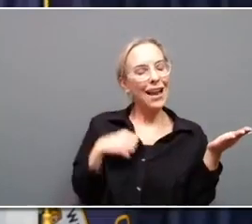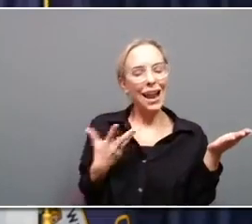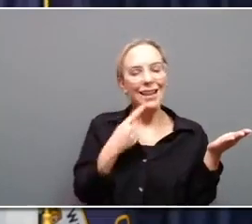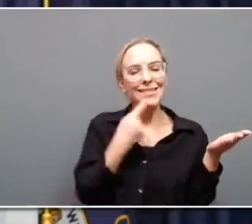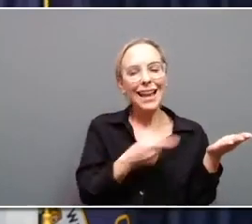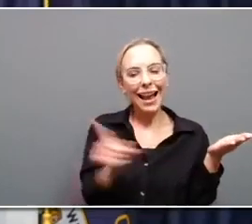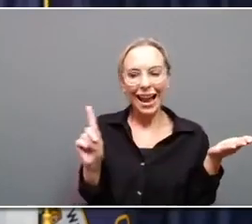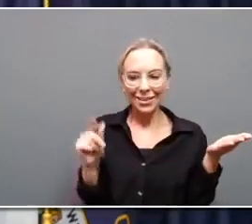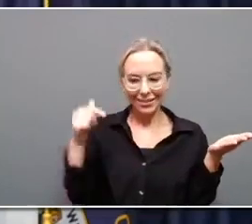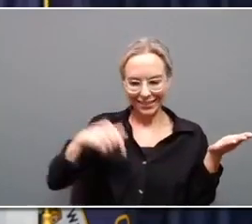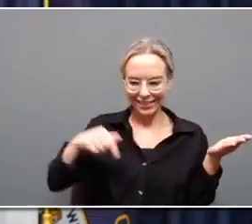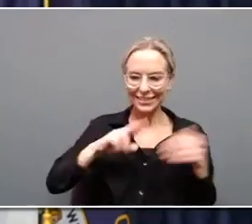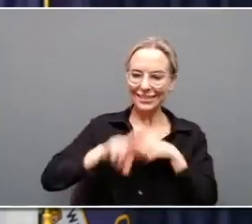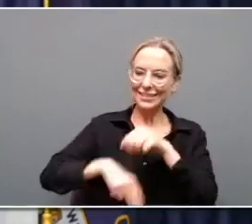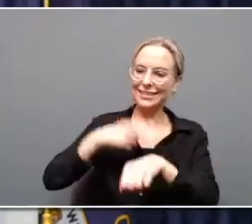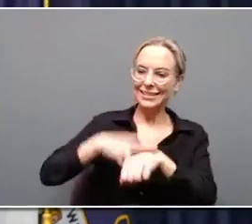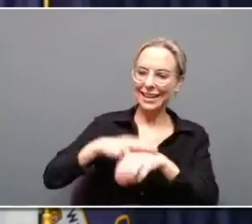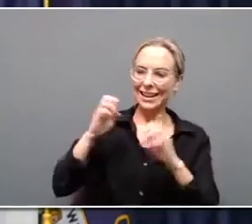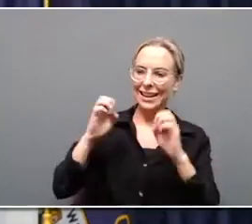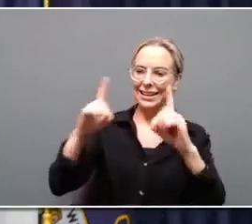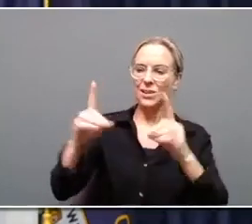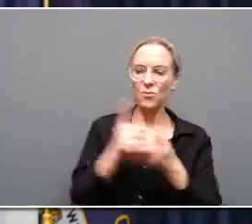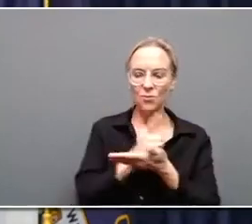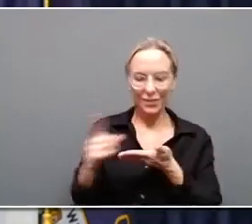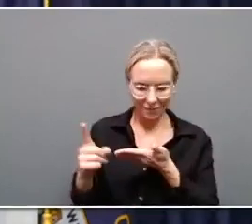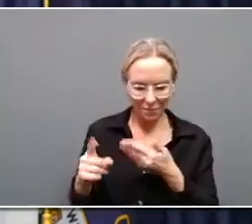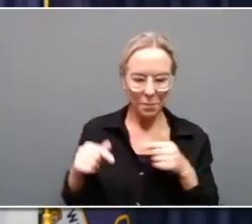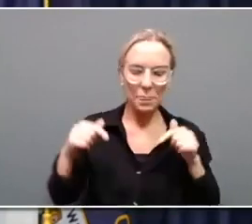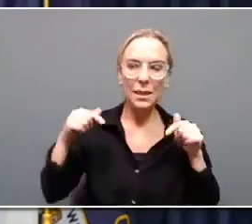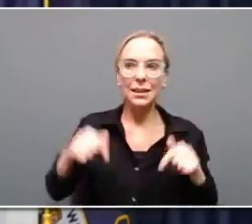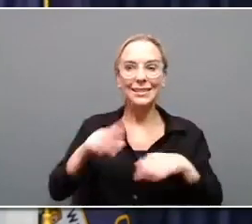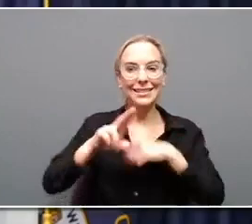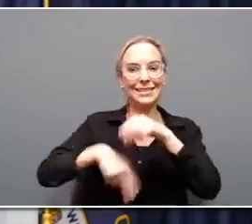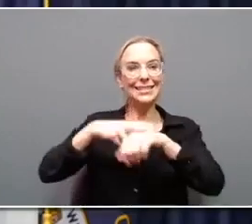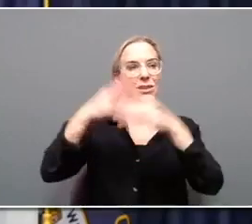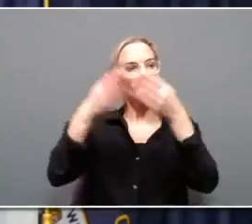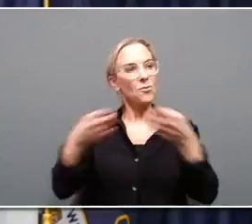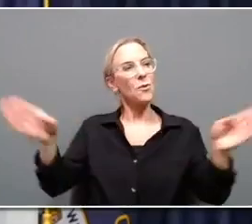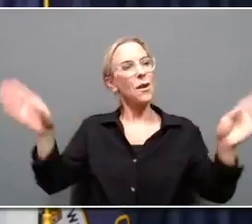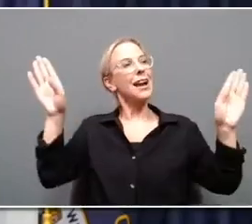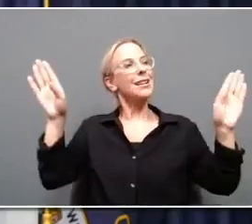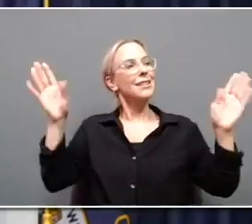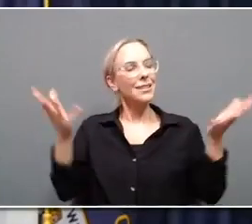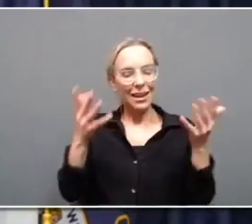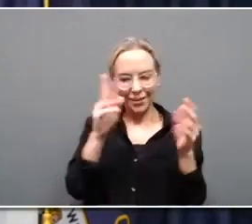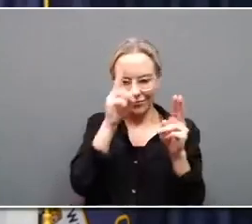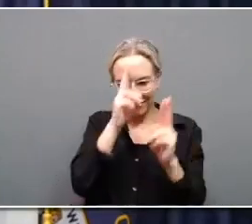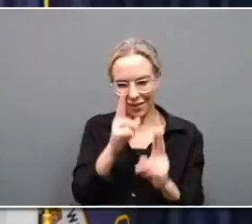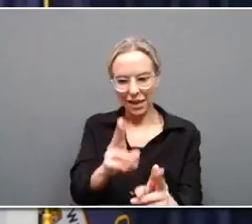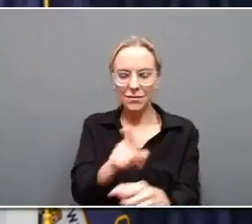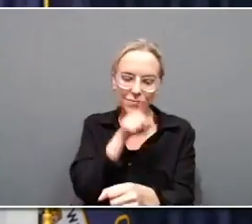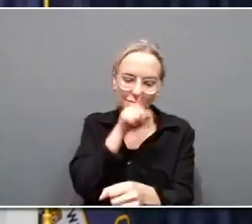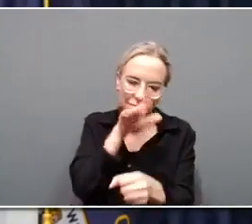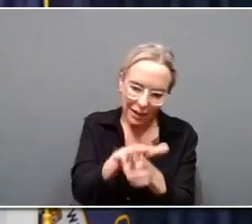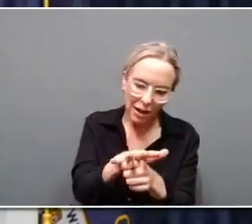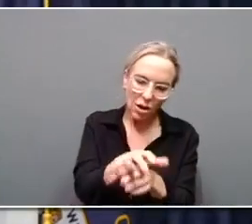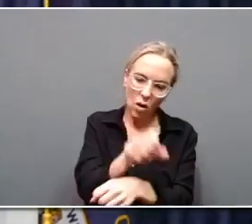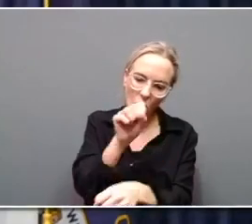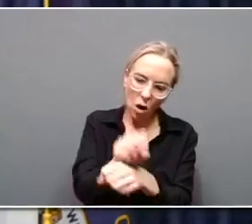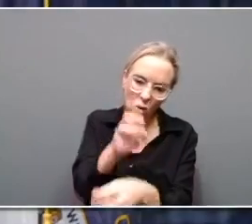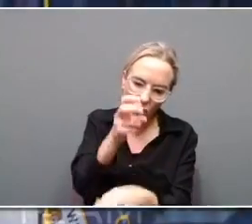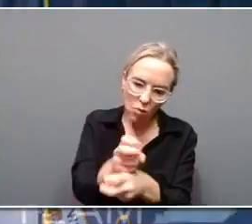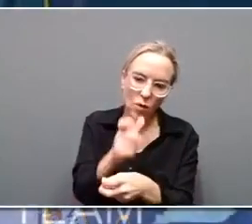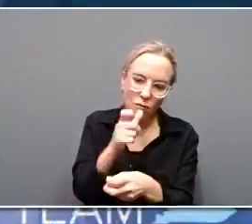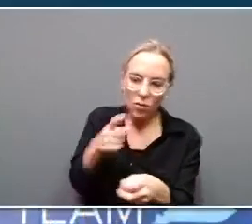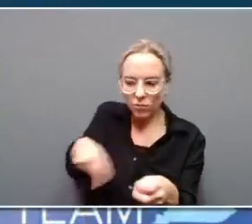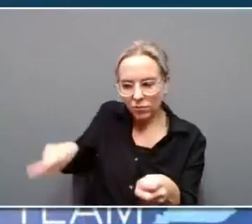also National Education Week. This nationwide event honors the dedication and hard work of educators and